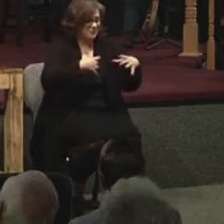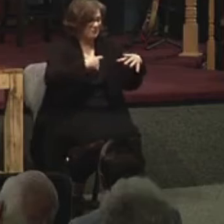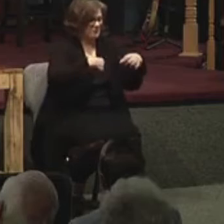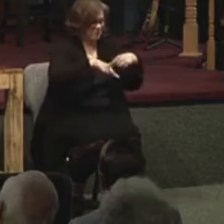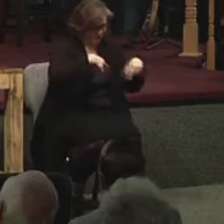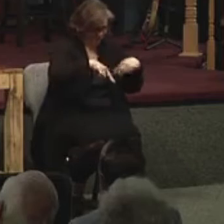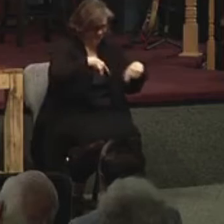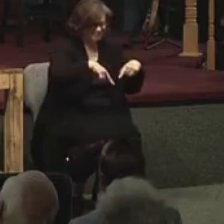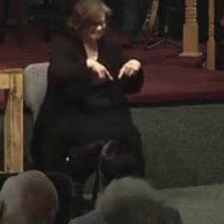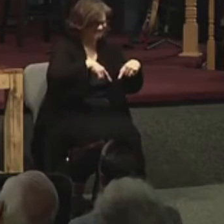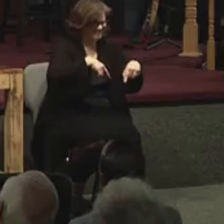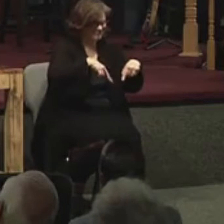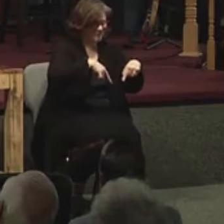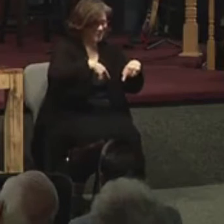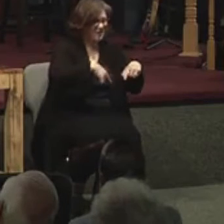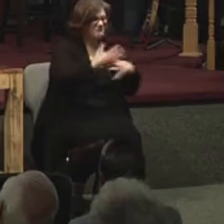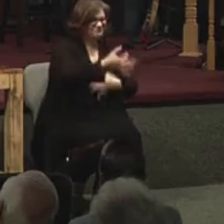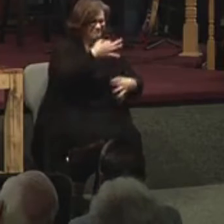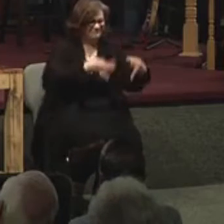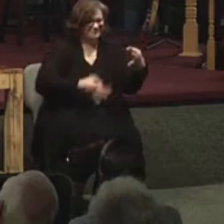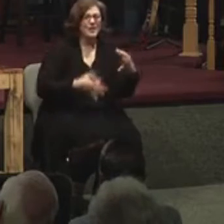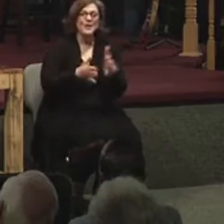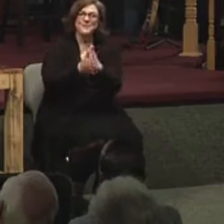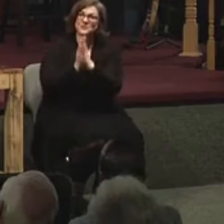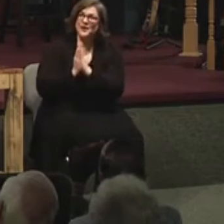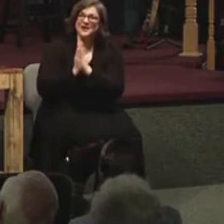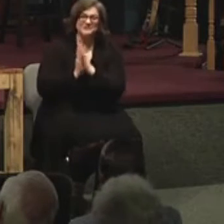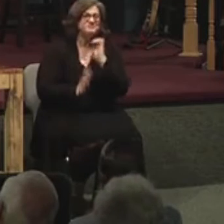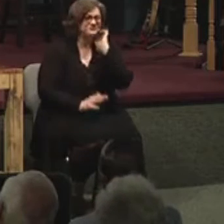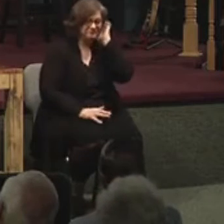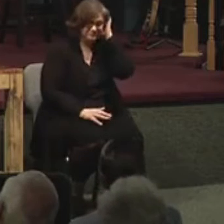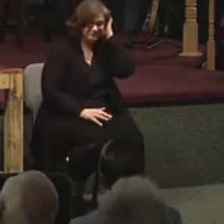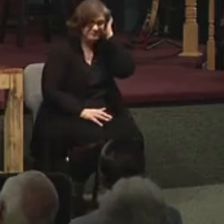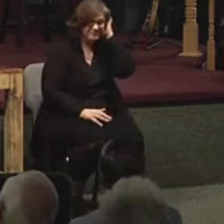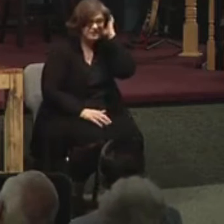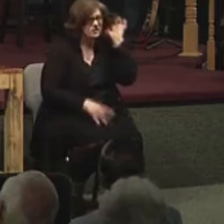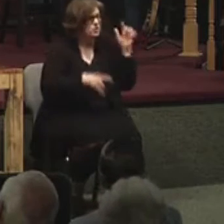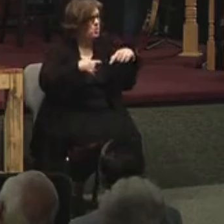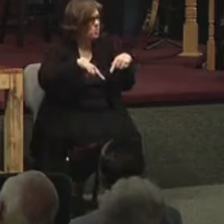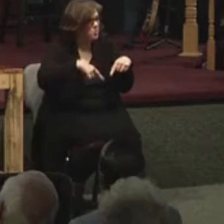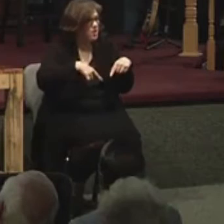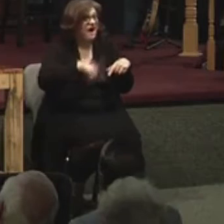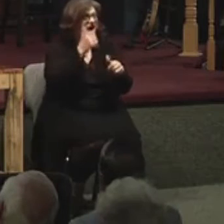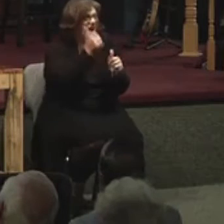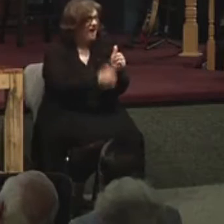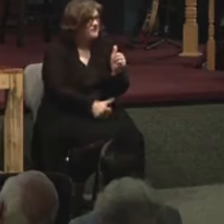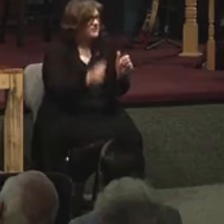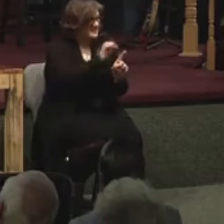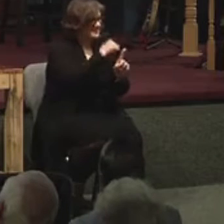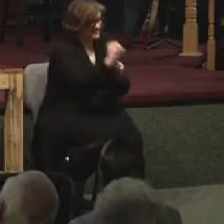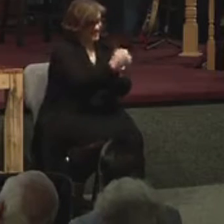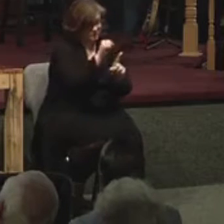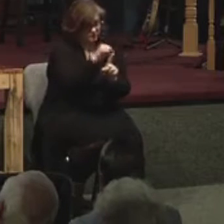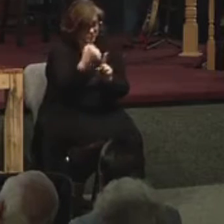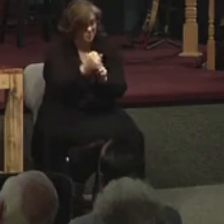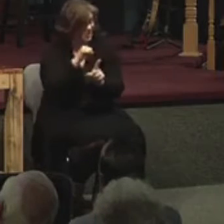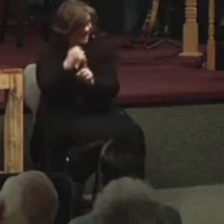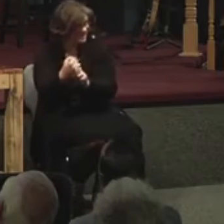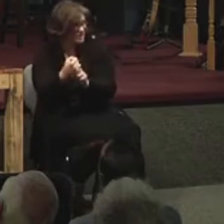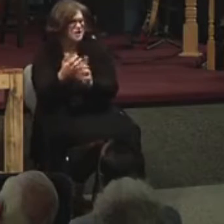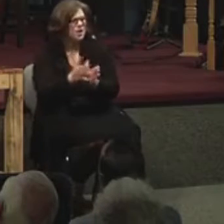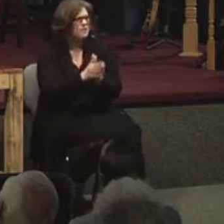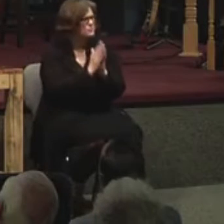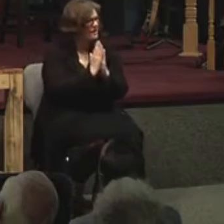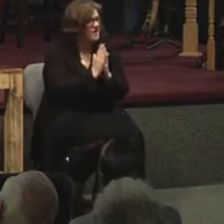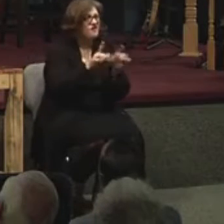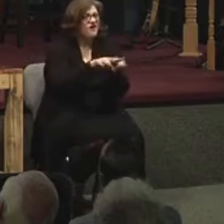Philippians 4 verses 6 and 7 says, do not be anxious about anything, but in every situation, by prayer and petition, with